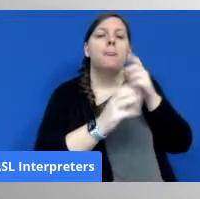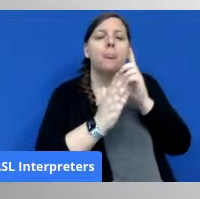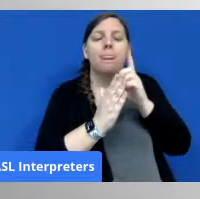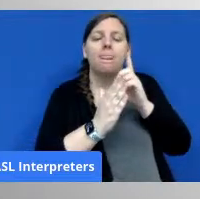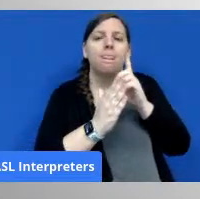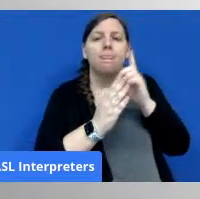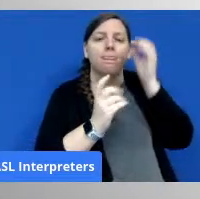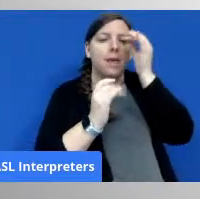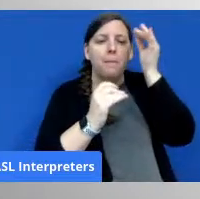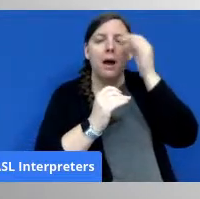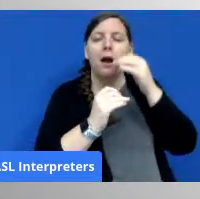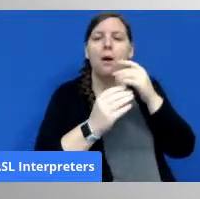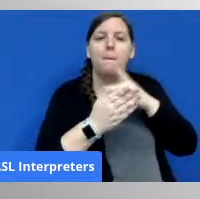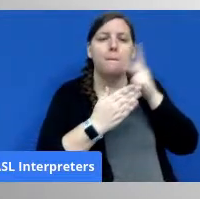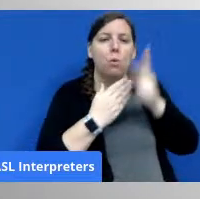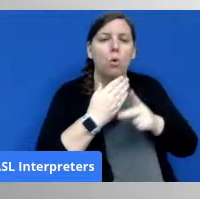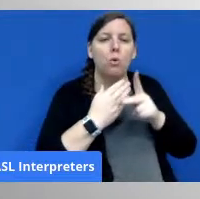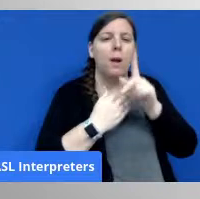as well?